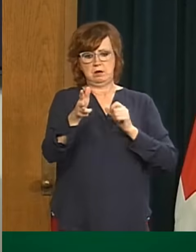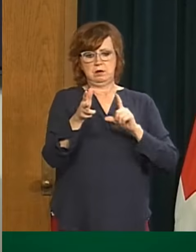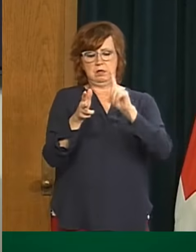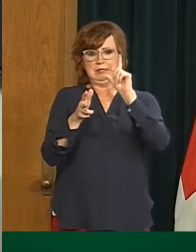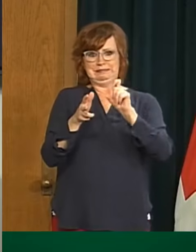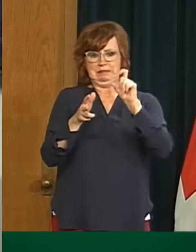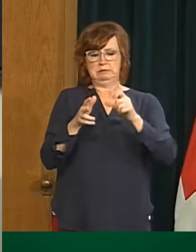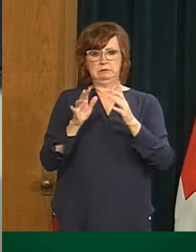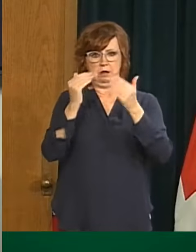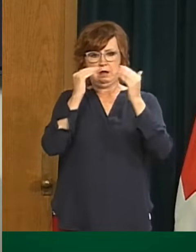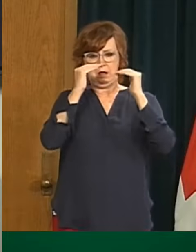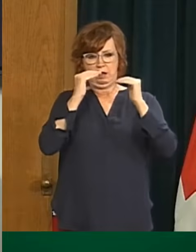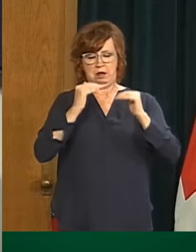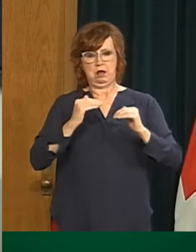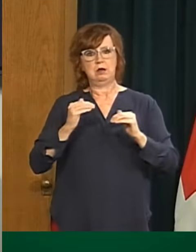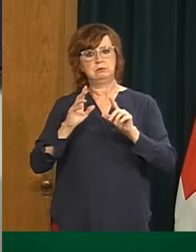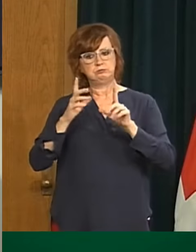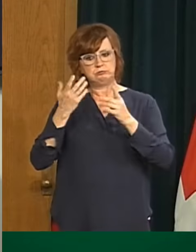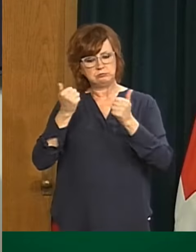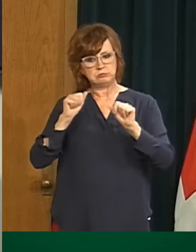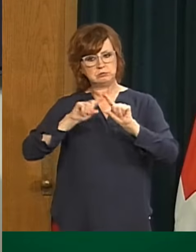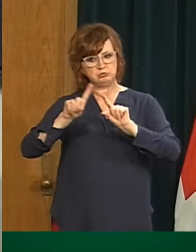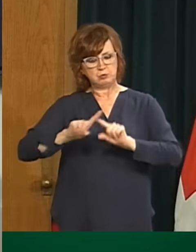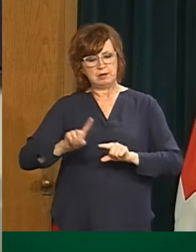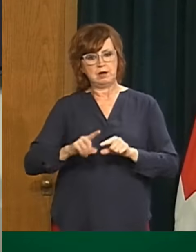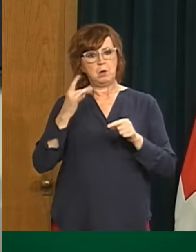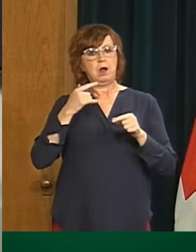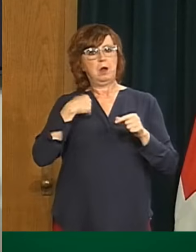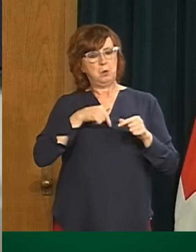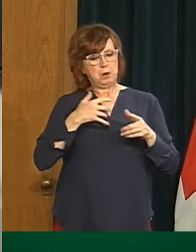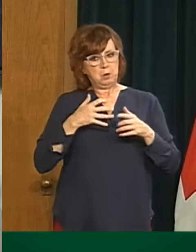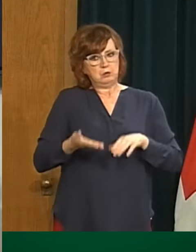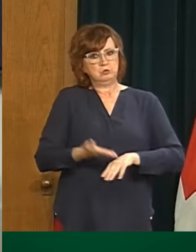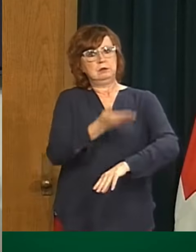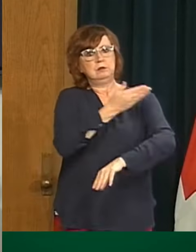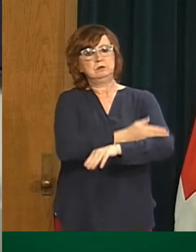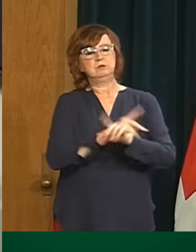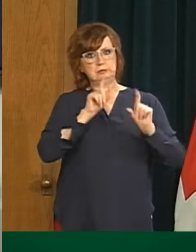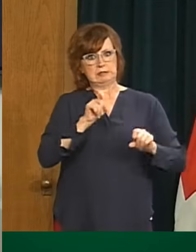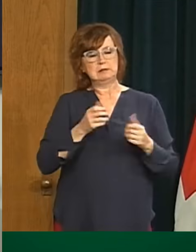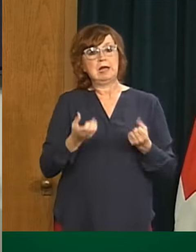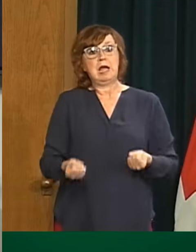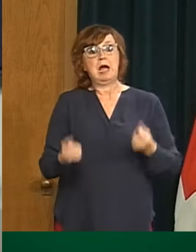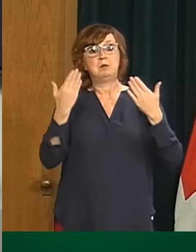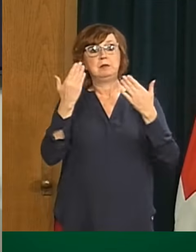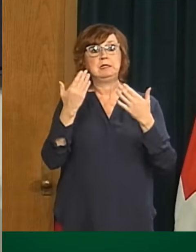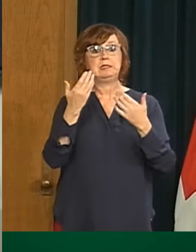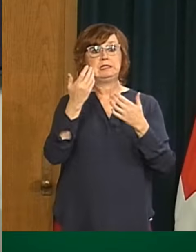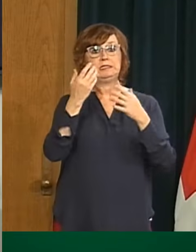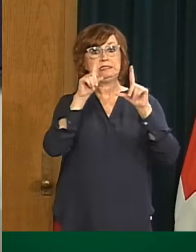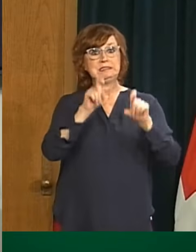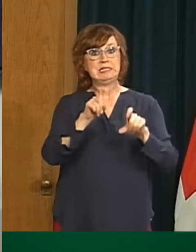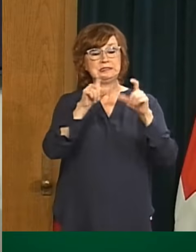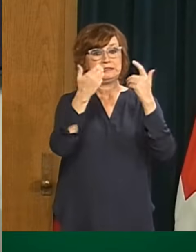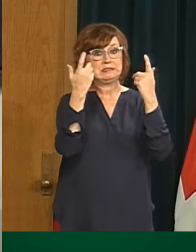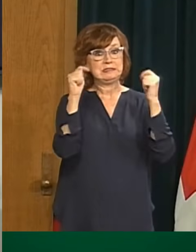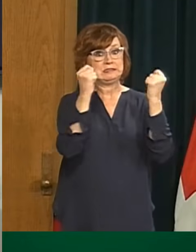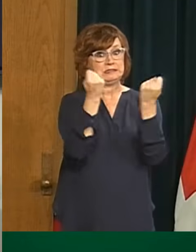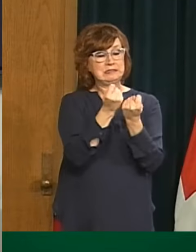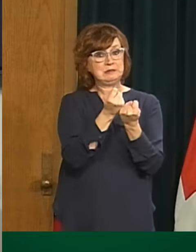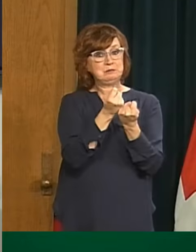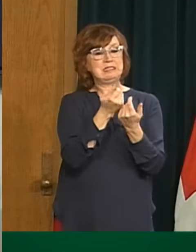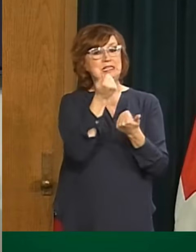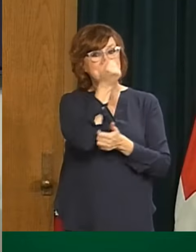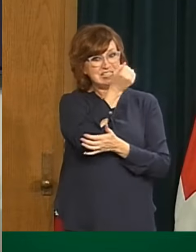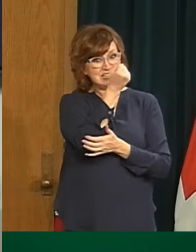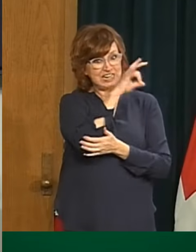enhanced testing approach involves an anticipated that there will be 19 mobile testing teams up there, each comprised of 2 clinical